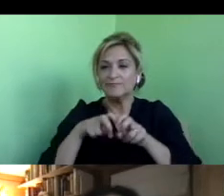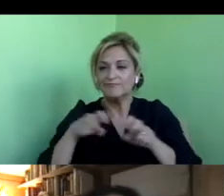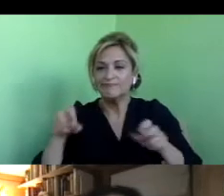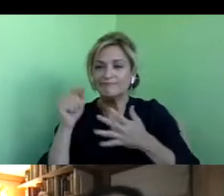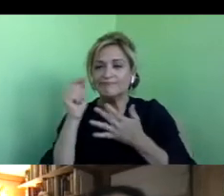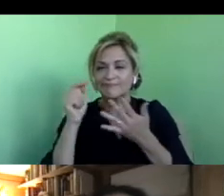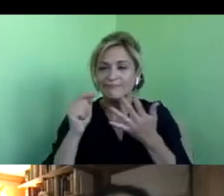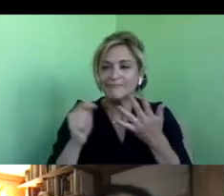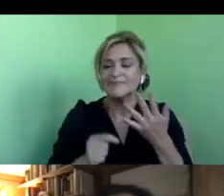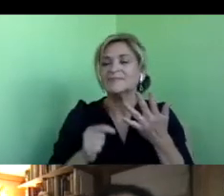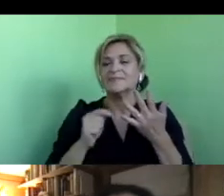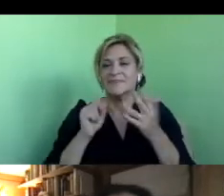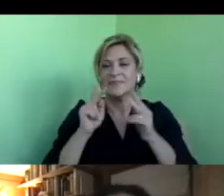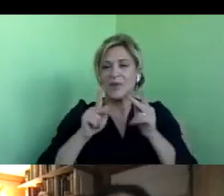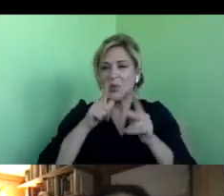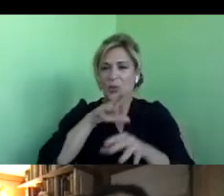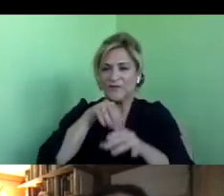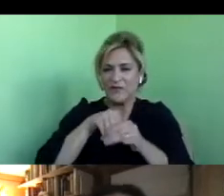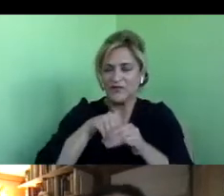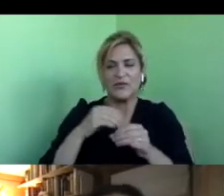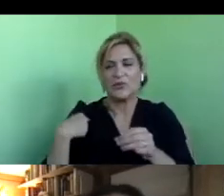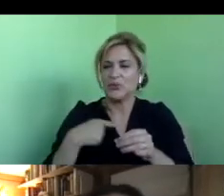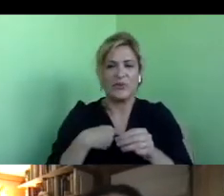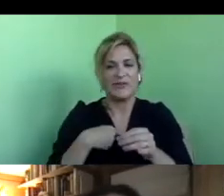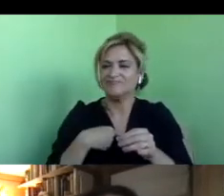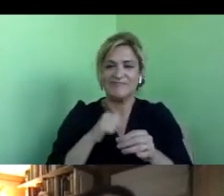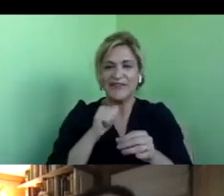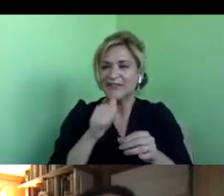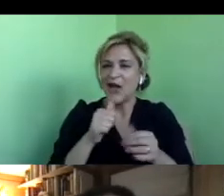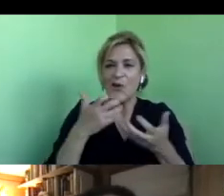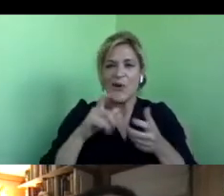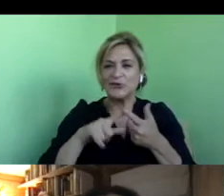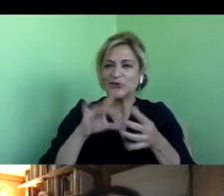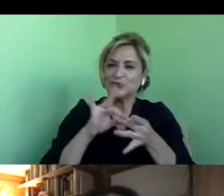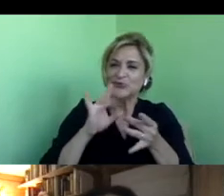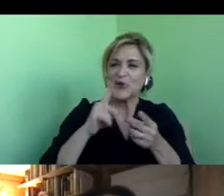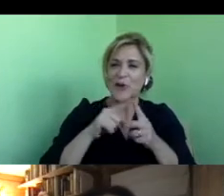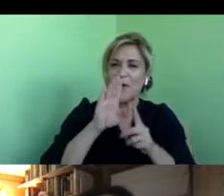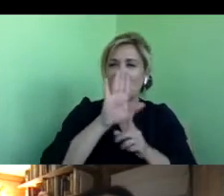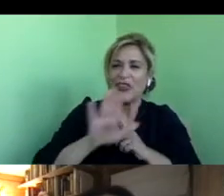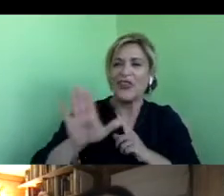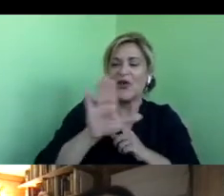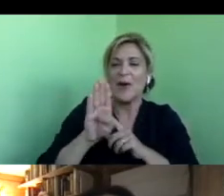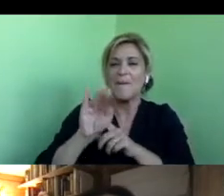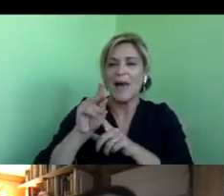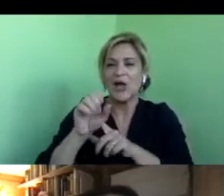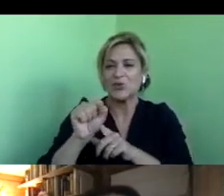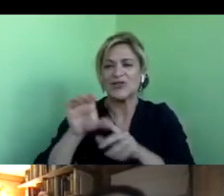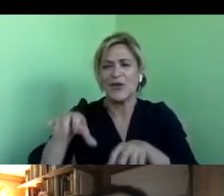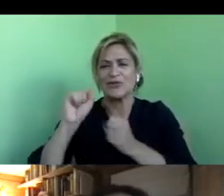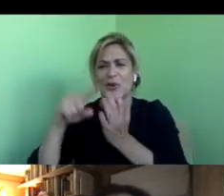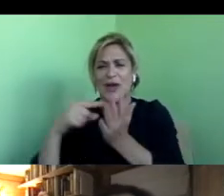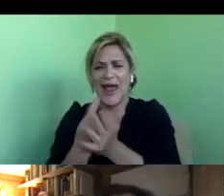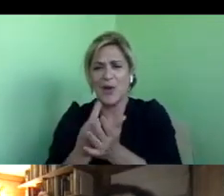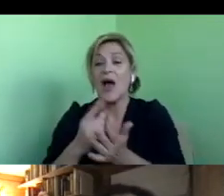accomplishments and achievements here, as that would easily take the full hour. Their bios may be found on our website. So, without